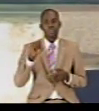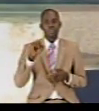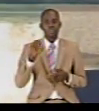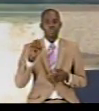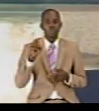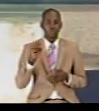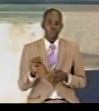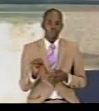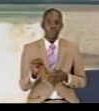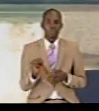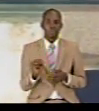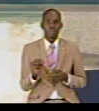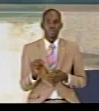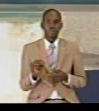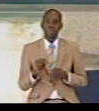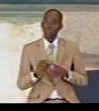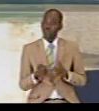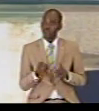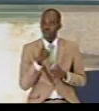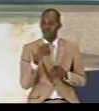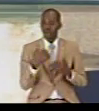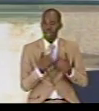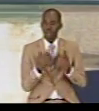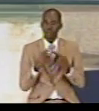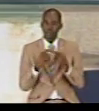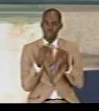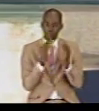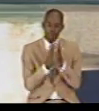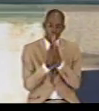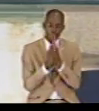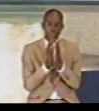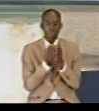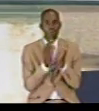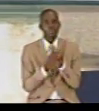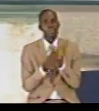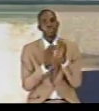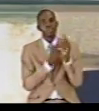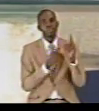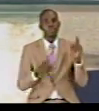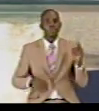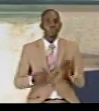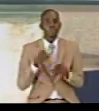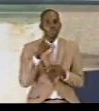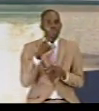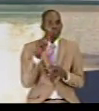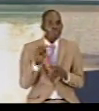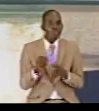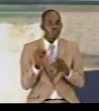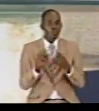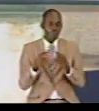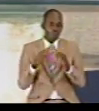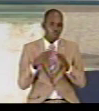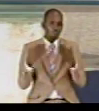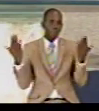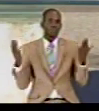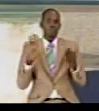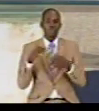then you have to pray and praise the Lord. You need to open your heart, open